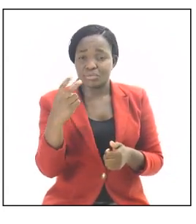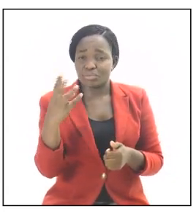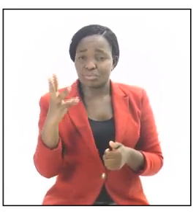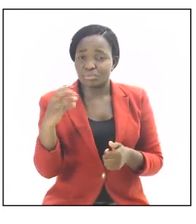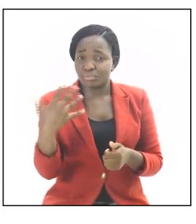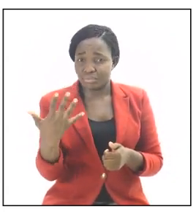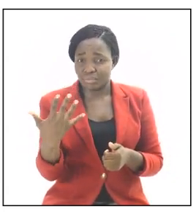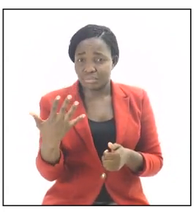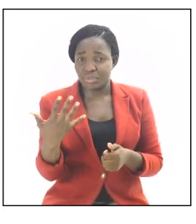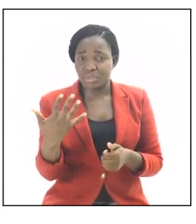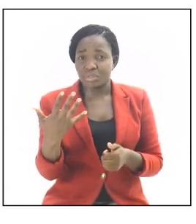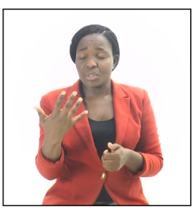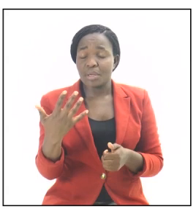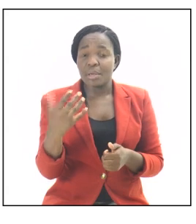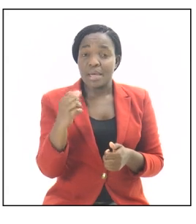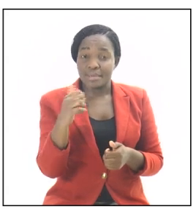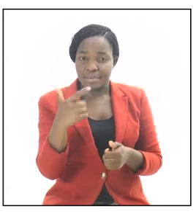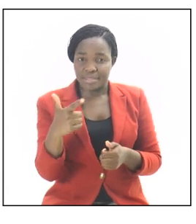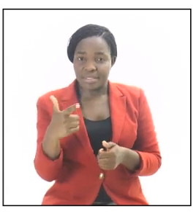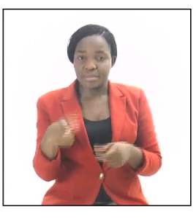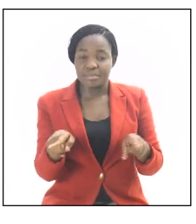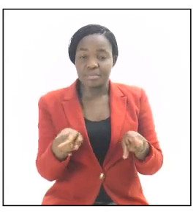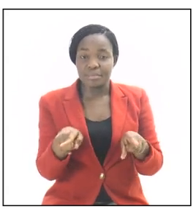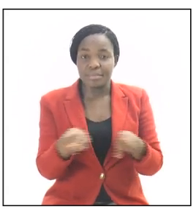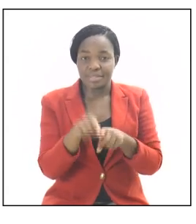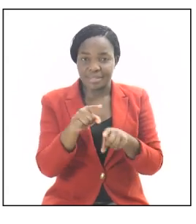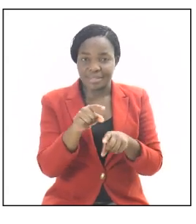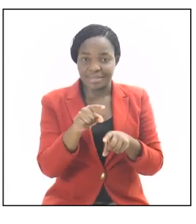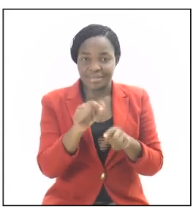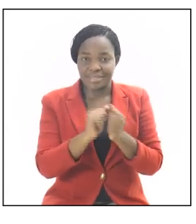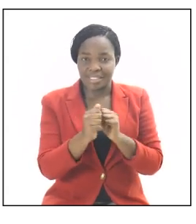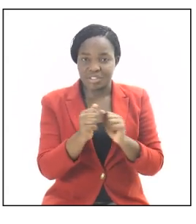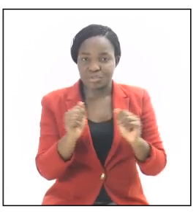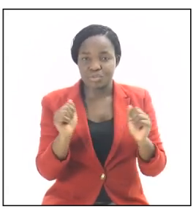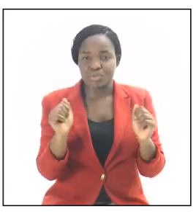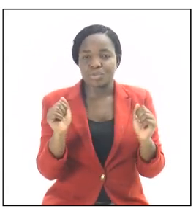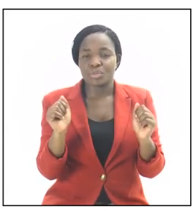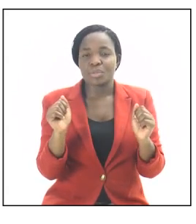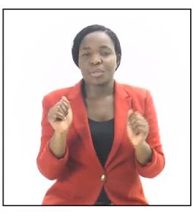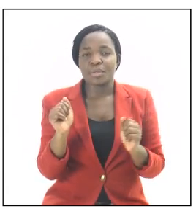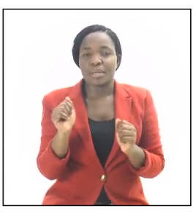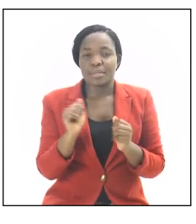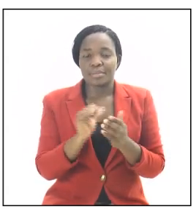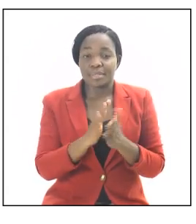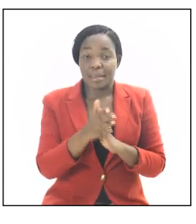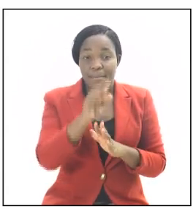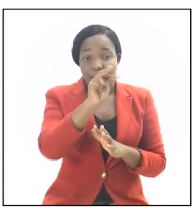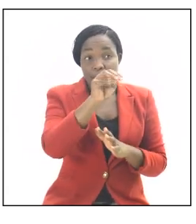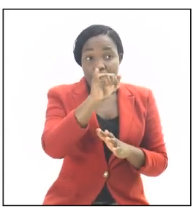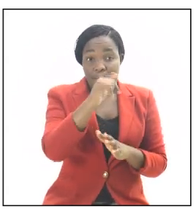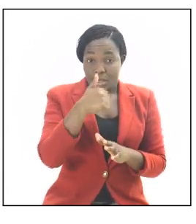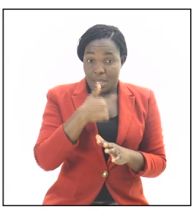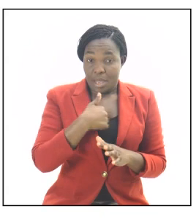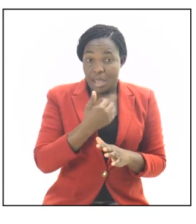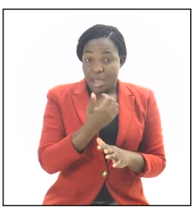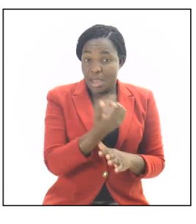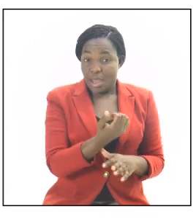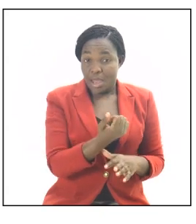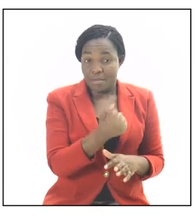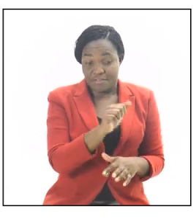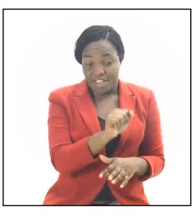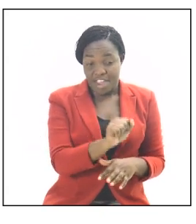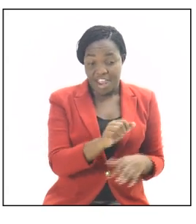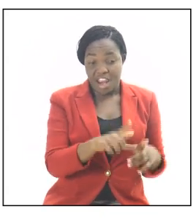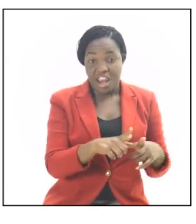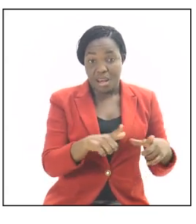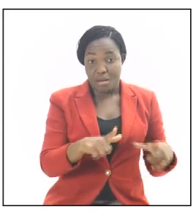3.14159265, somebody made this sentence which helps. The sentence is, may I have a large container